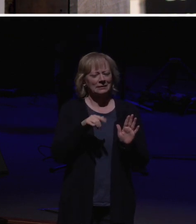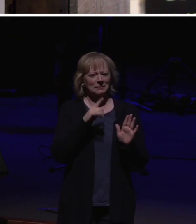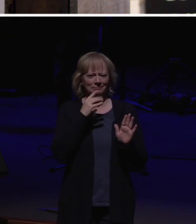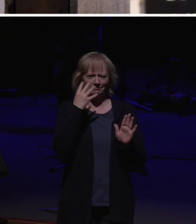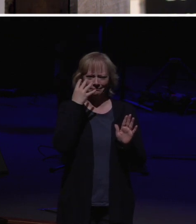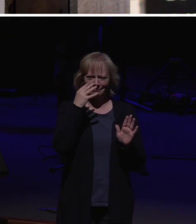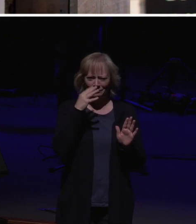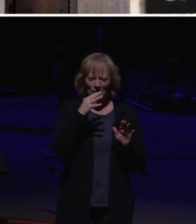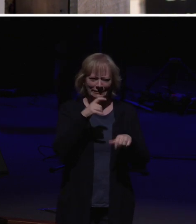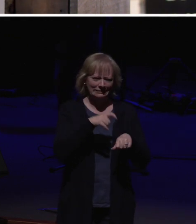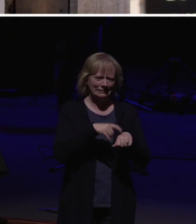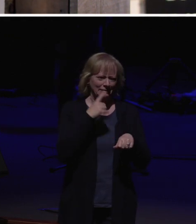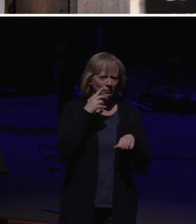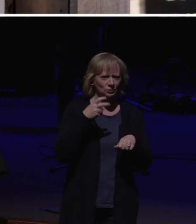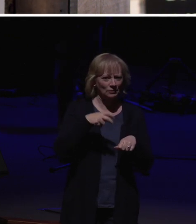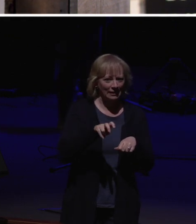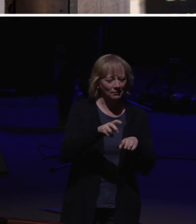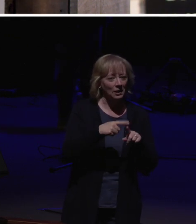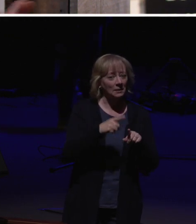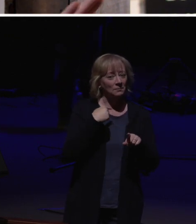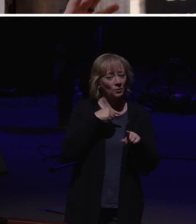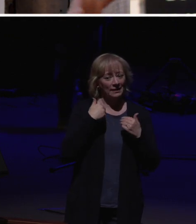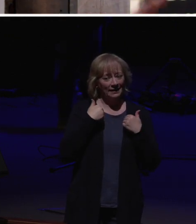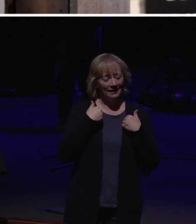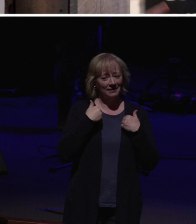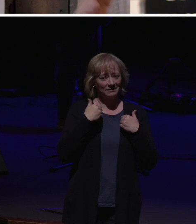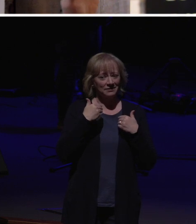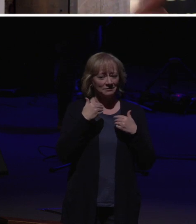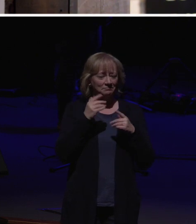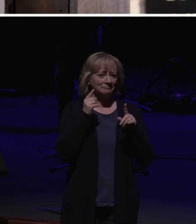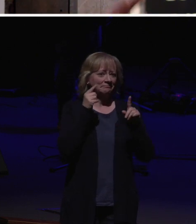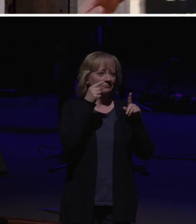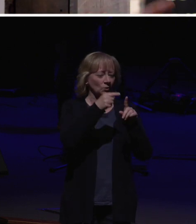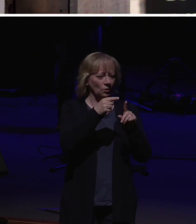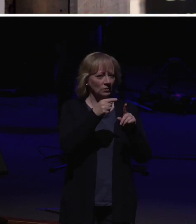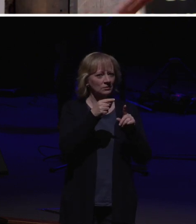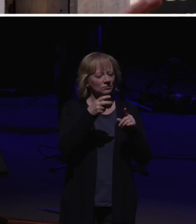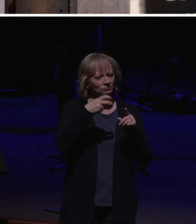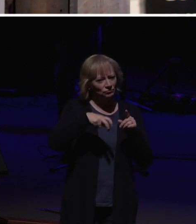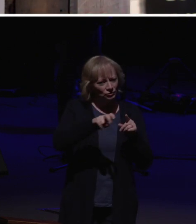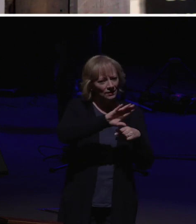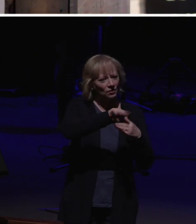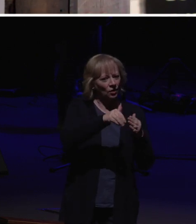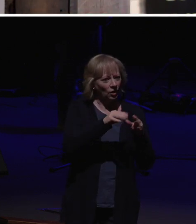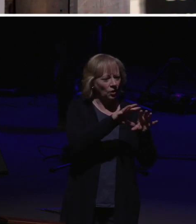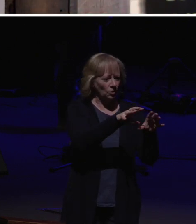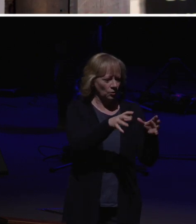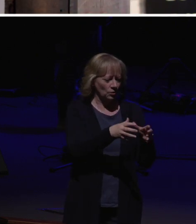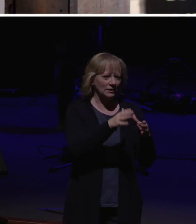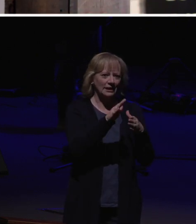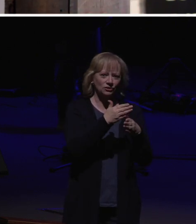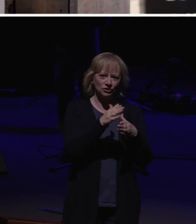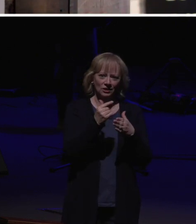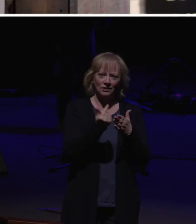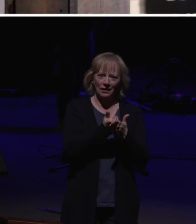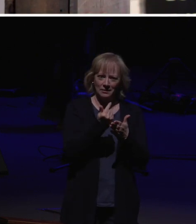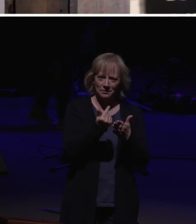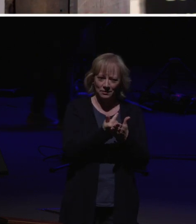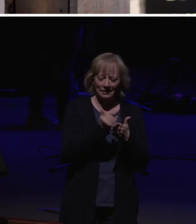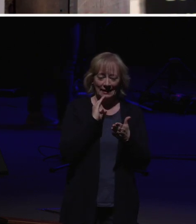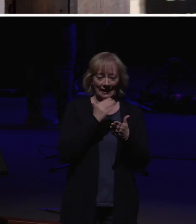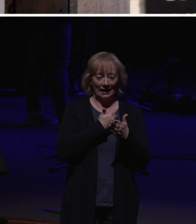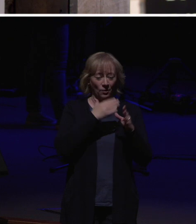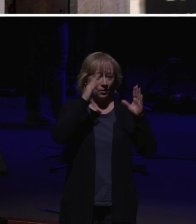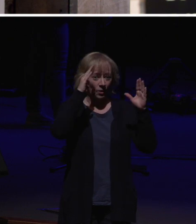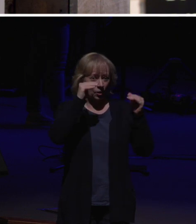just that. But you know what? We've been given a commission to go into all the world and share the gospel. And our hope and